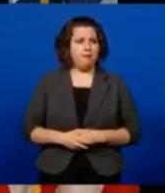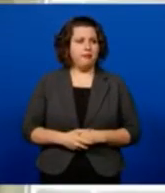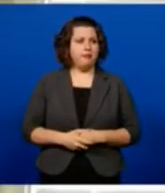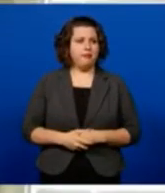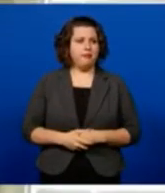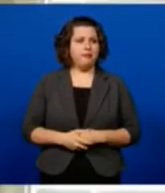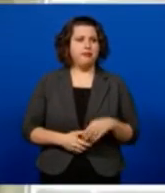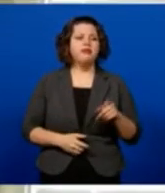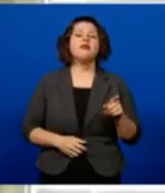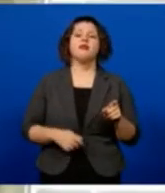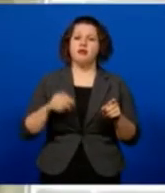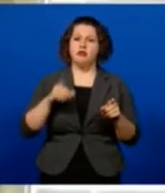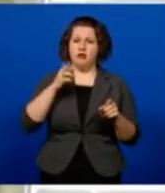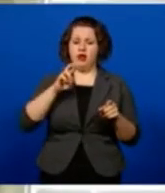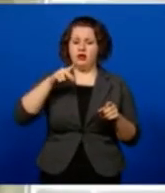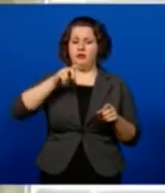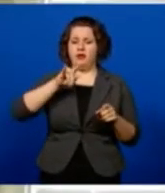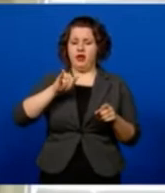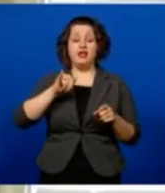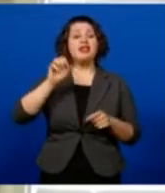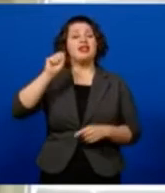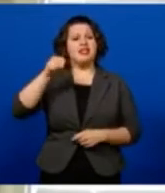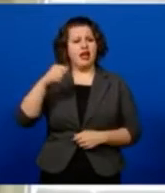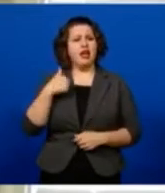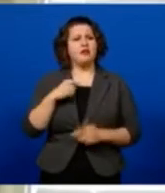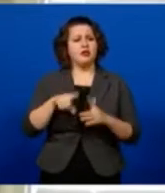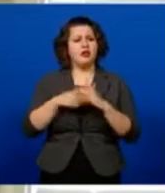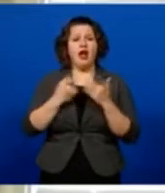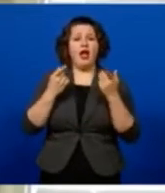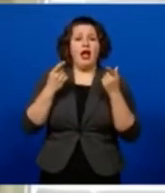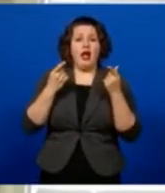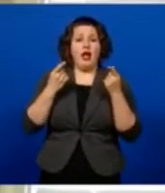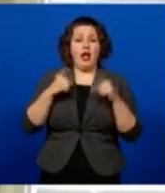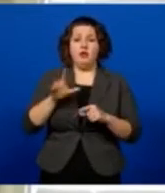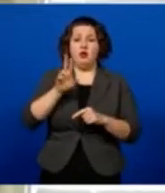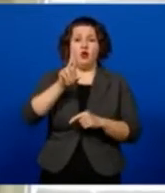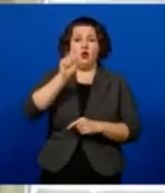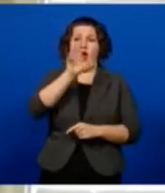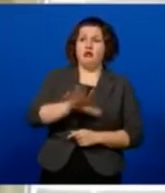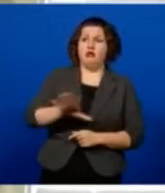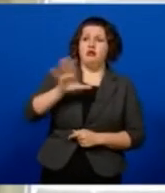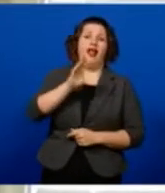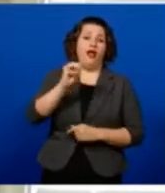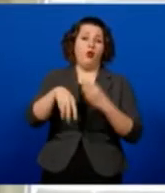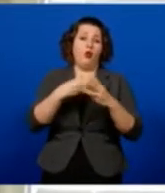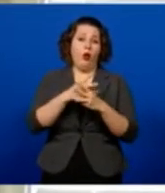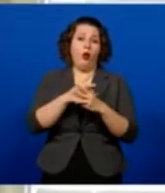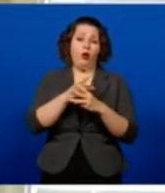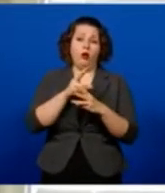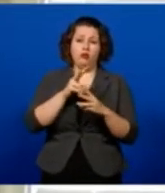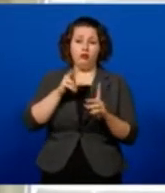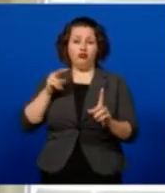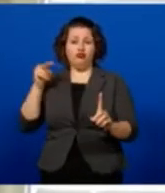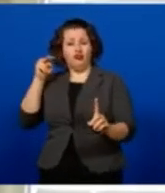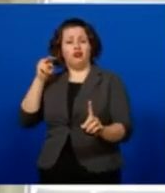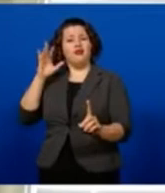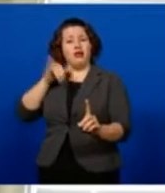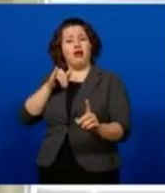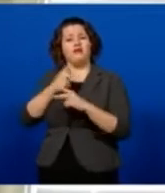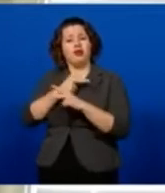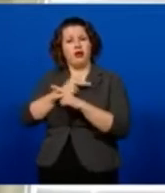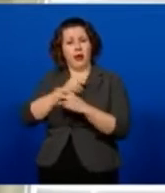So I think I would start by saying, when we look across the country and really across the world, right, finding a balance in